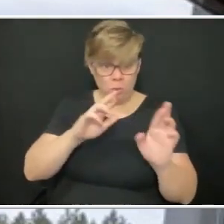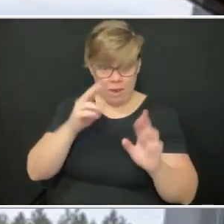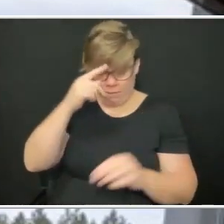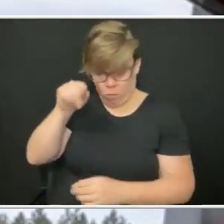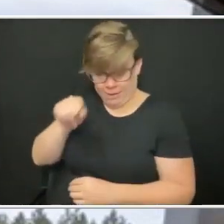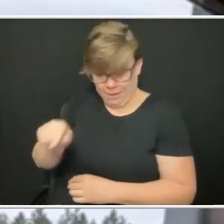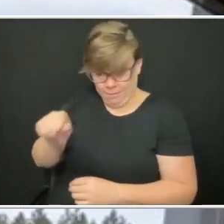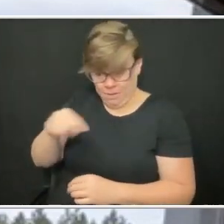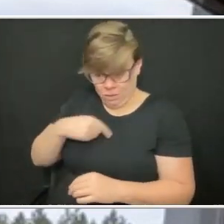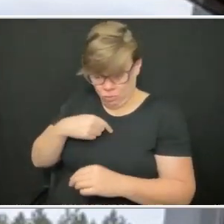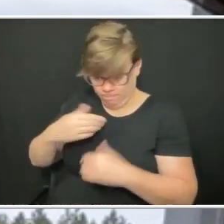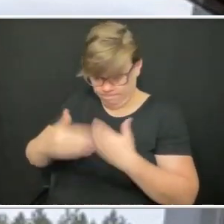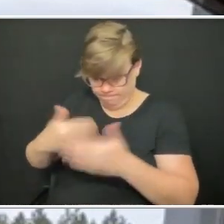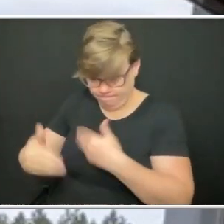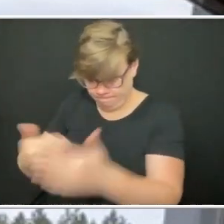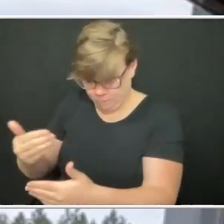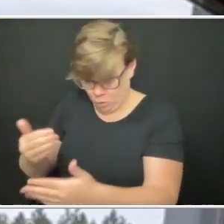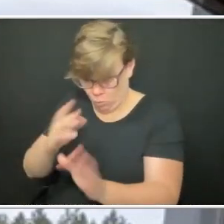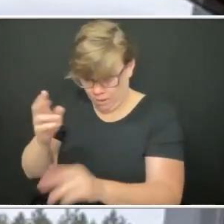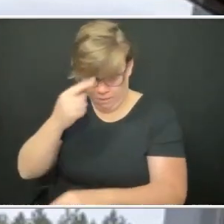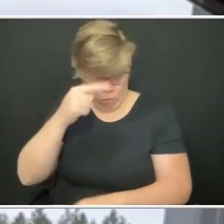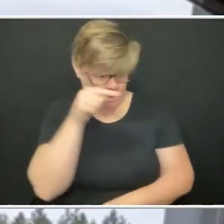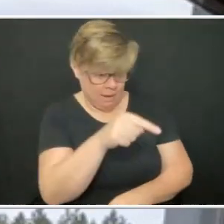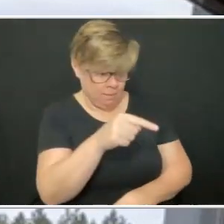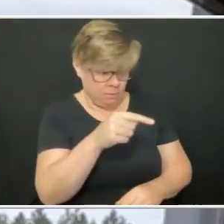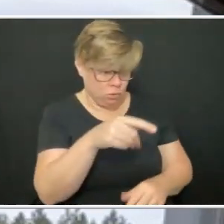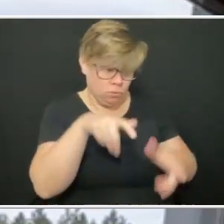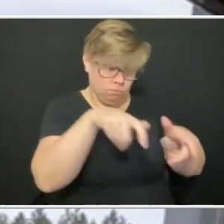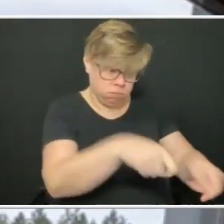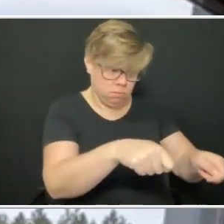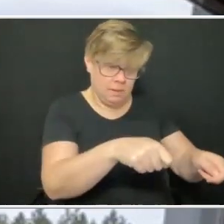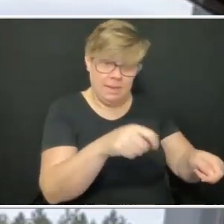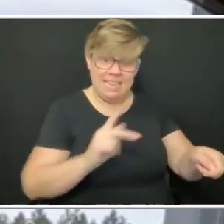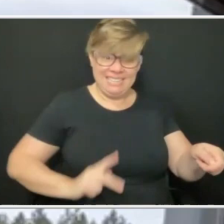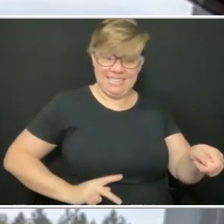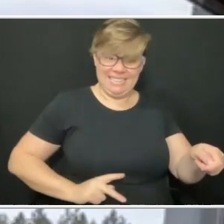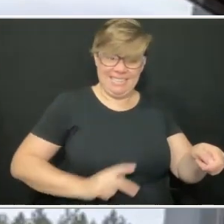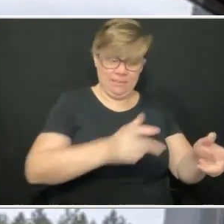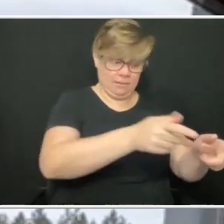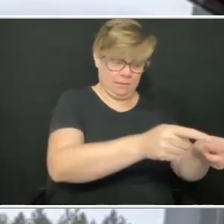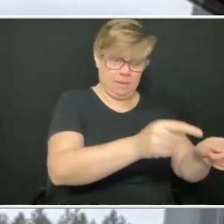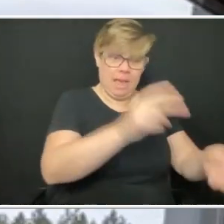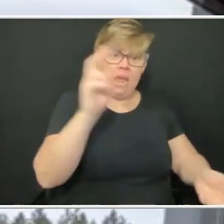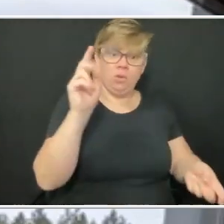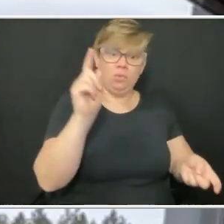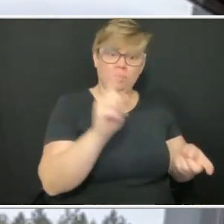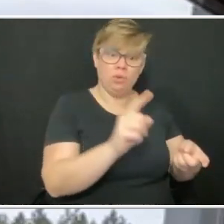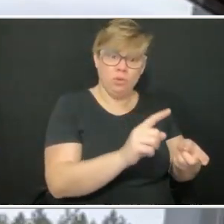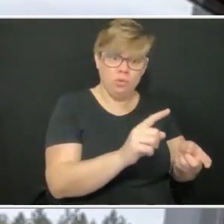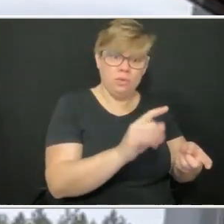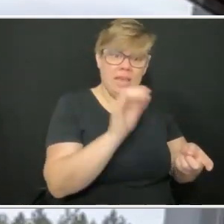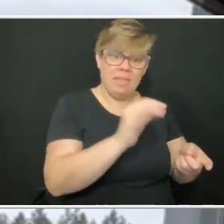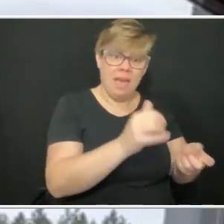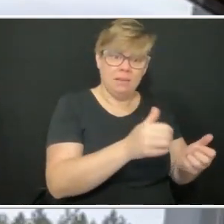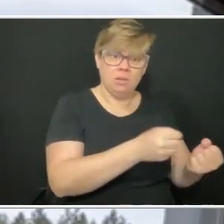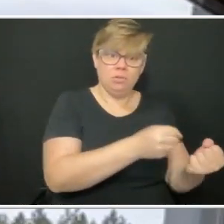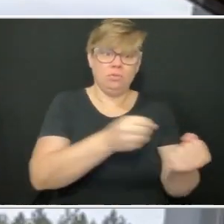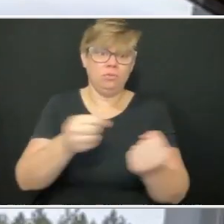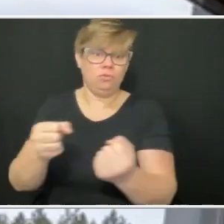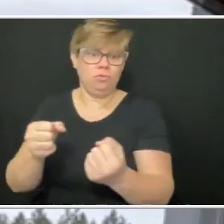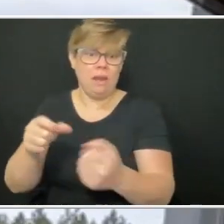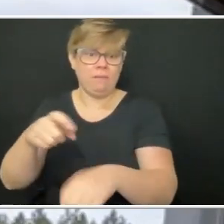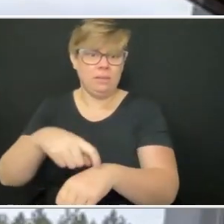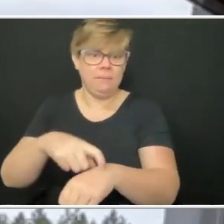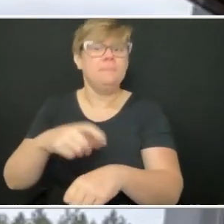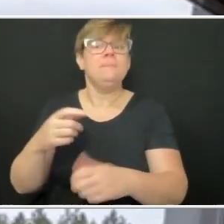Dr. Kumar to go ahead and clamp the kidney on the other side and minimize that cold ischemia time. So he's